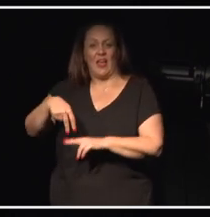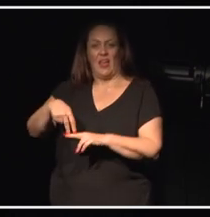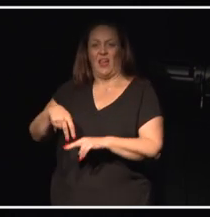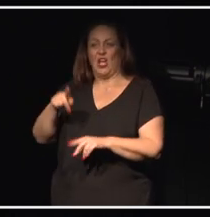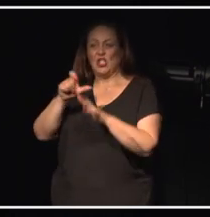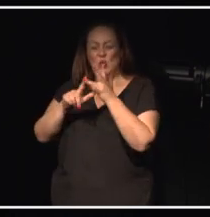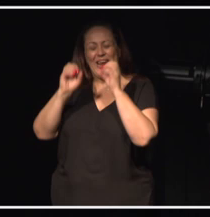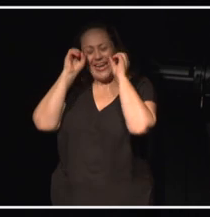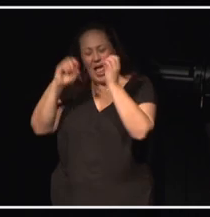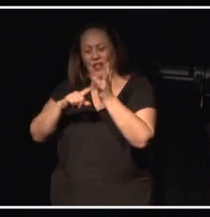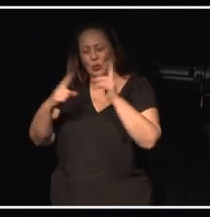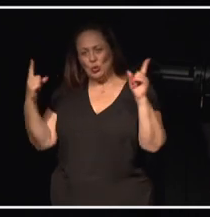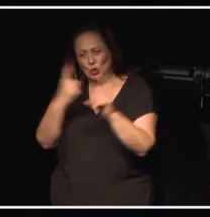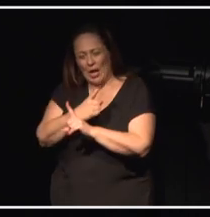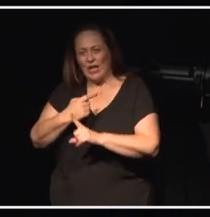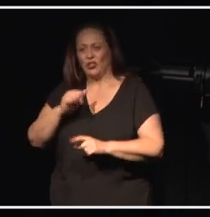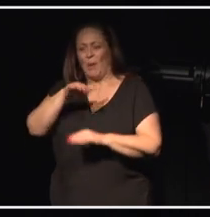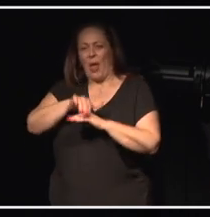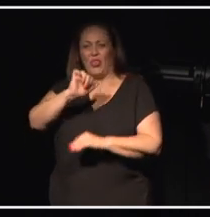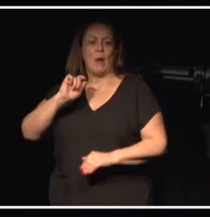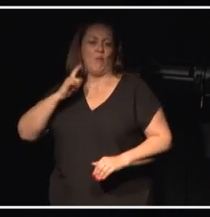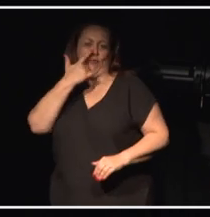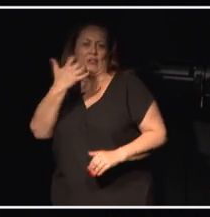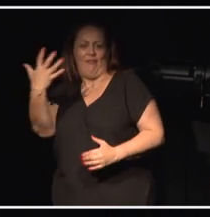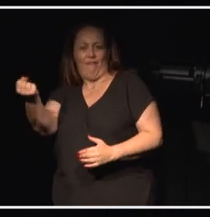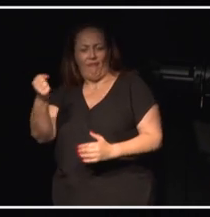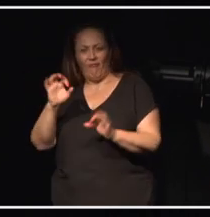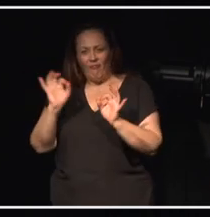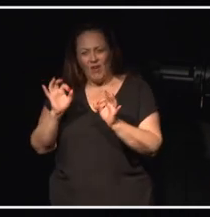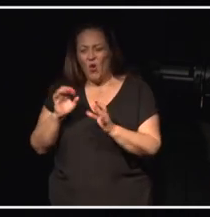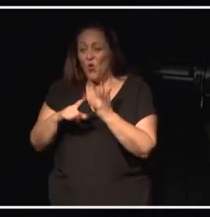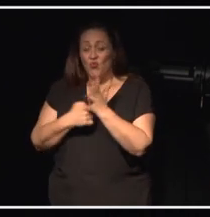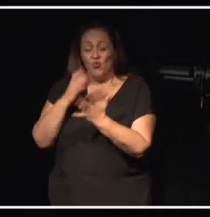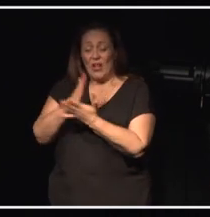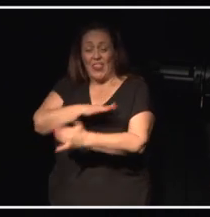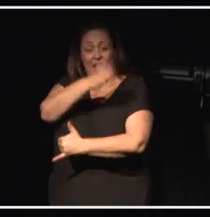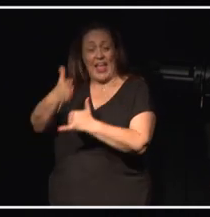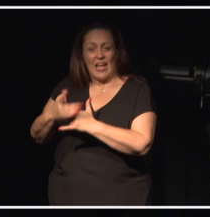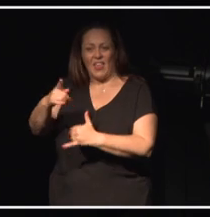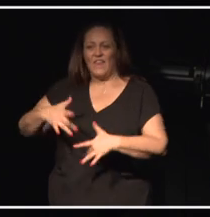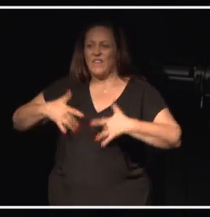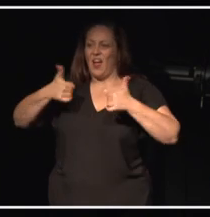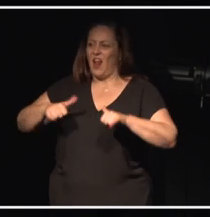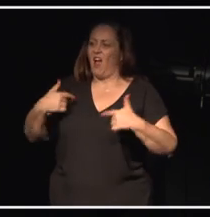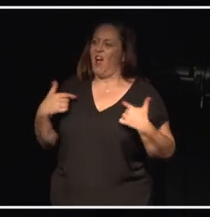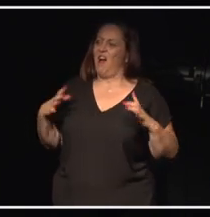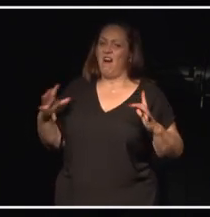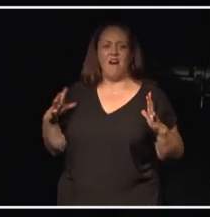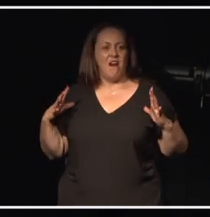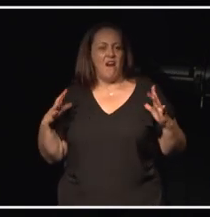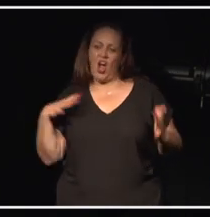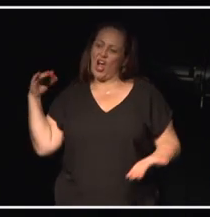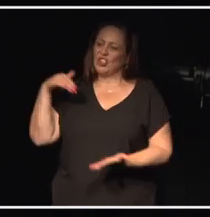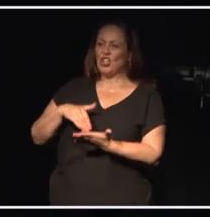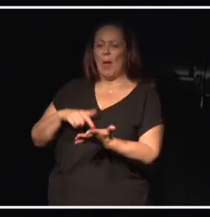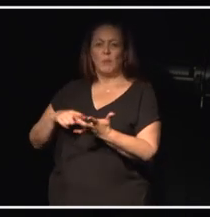do anything to change or dismantle their own privilege or interrogate it, because what ultimately ended up happening was them feeling like, well, I've done my part. I've turned up